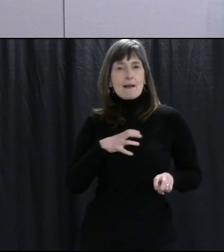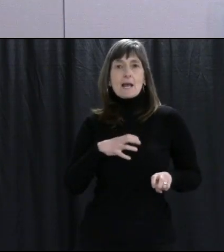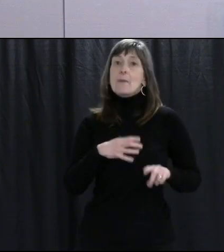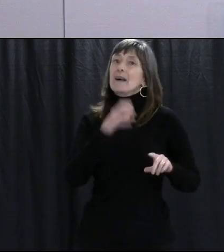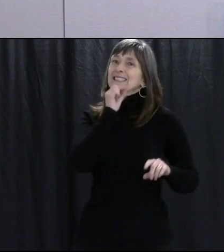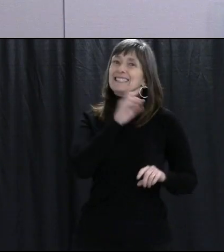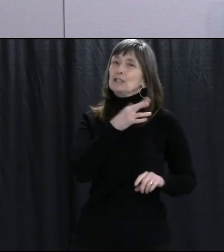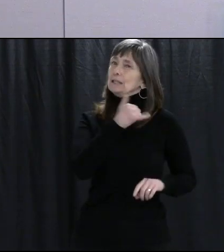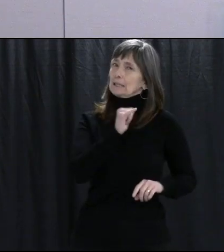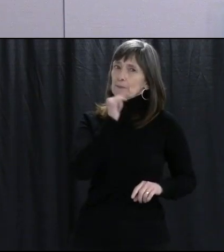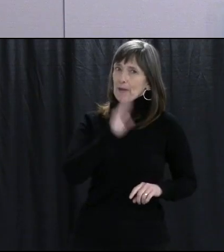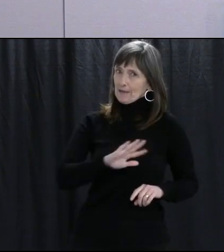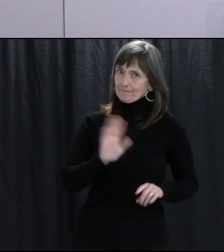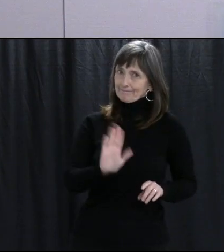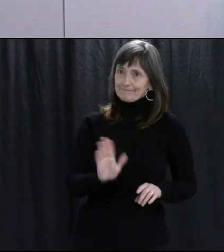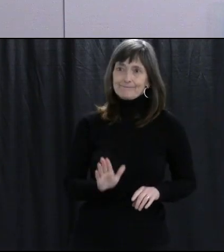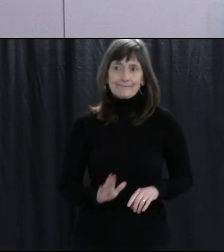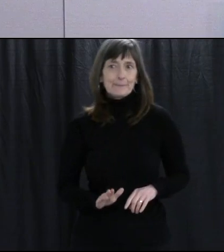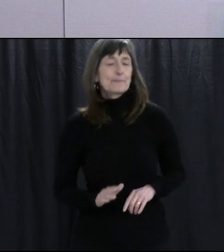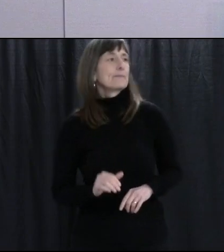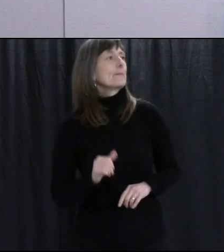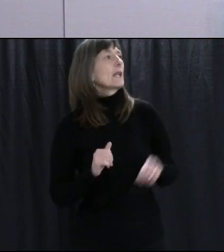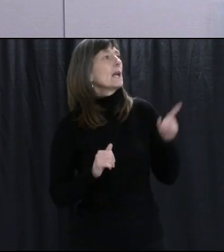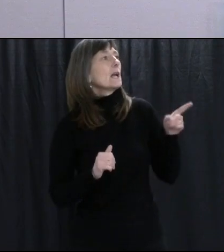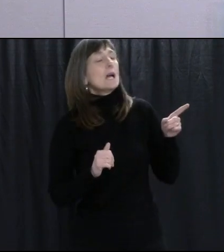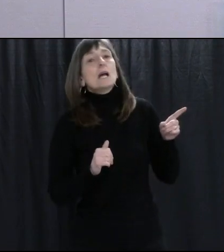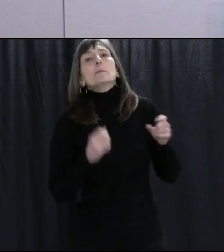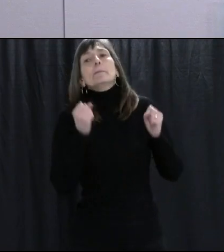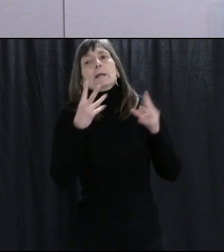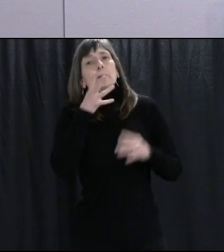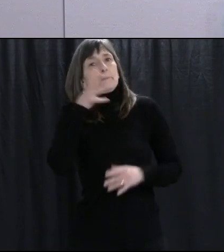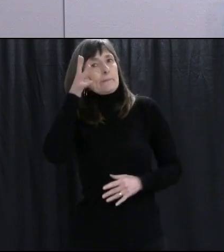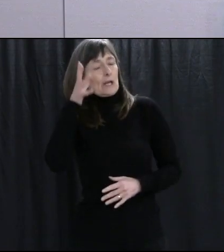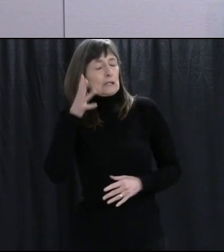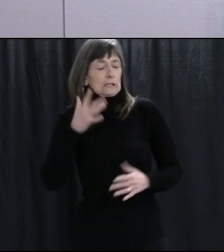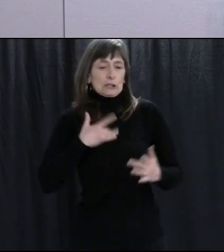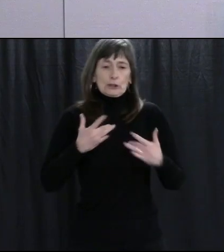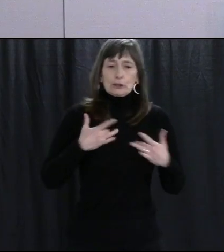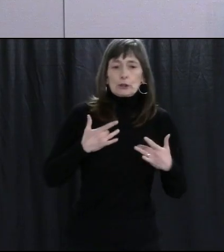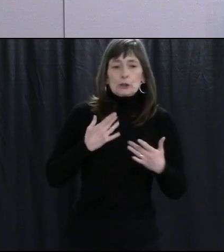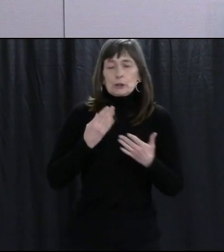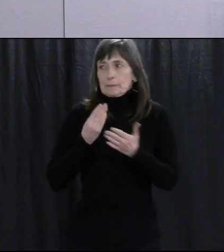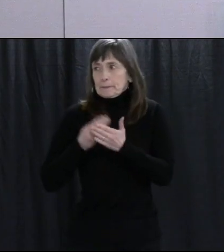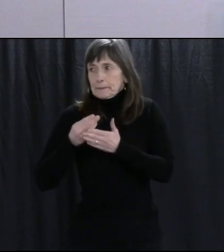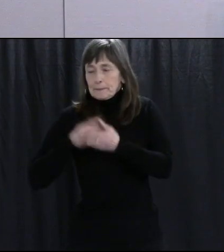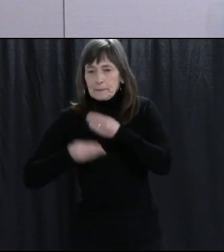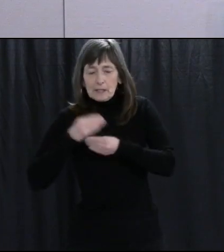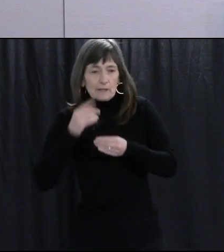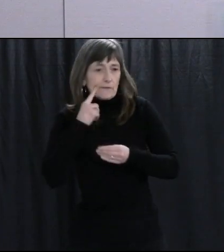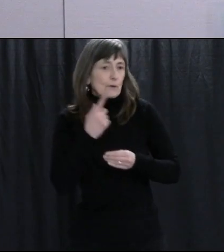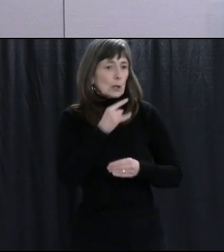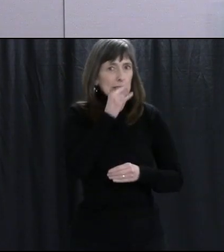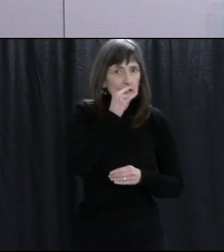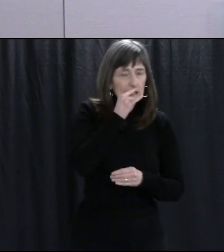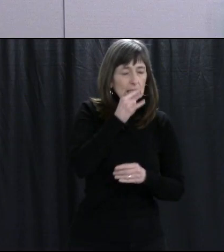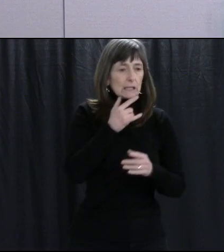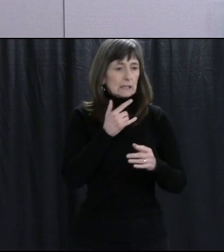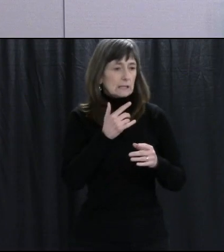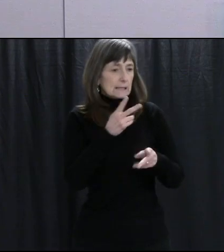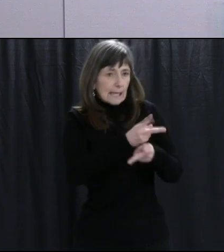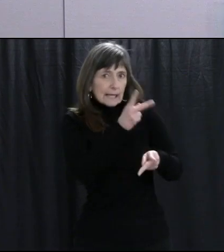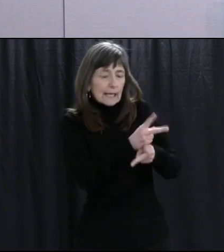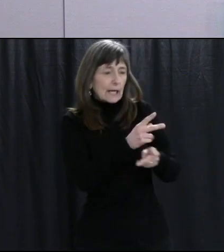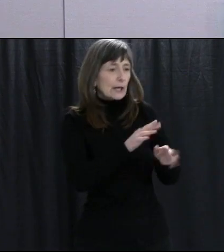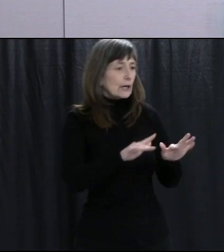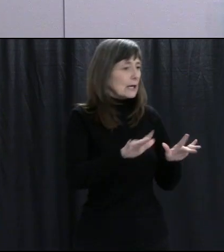A lot of parents are concerned about childcare and trying to get money for saving a spot for their child. What can you